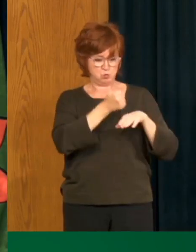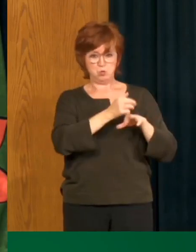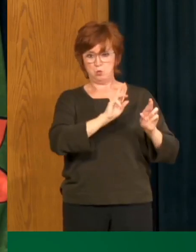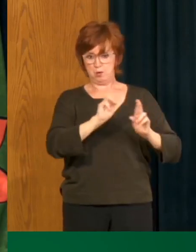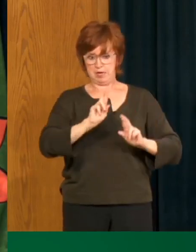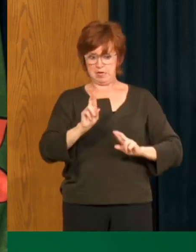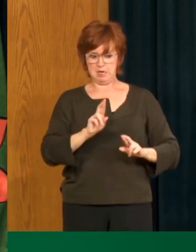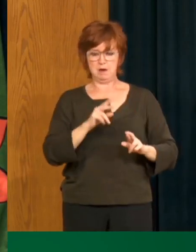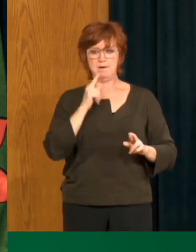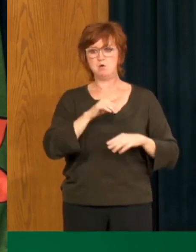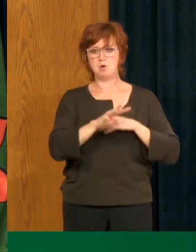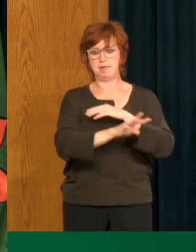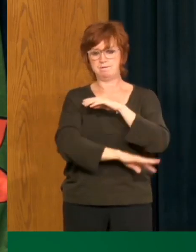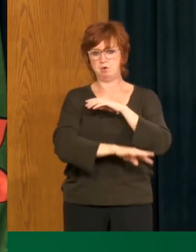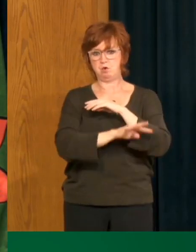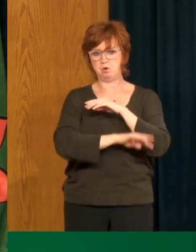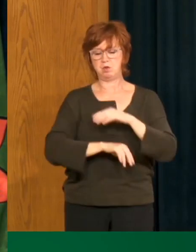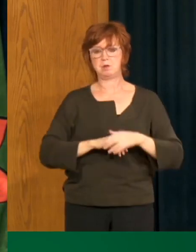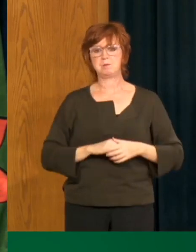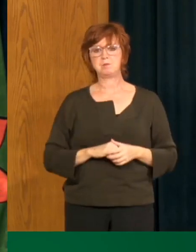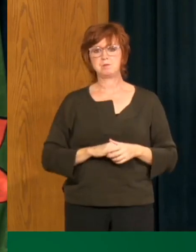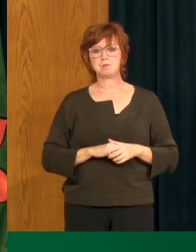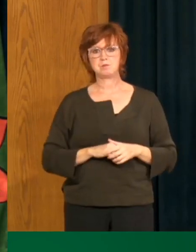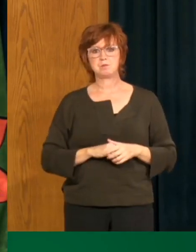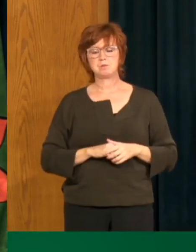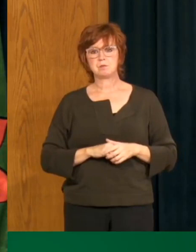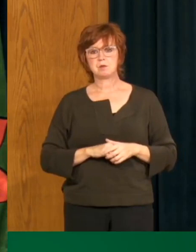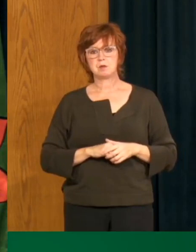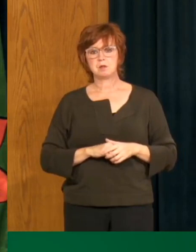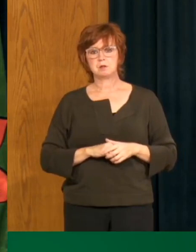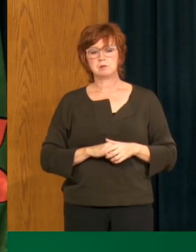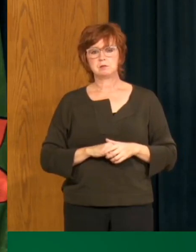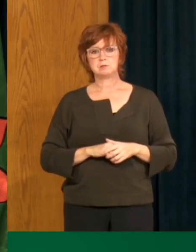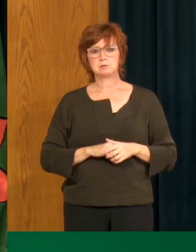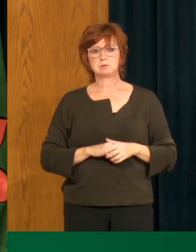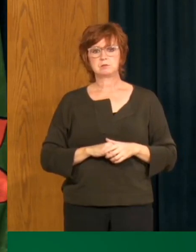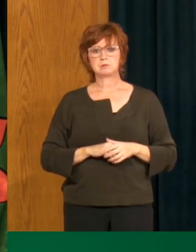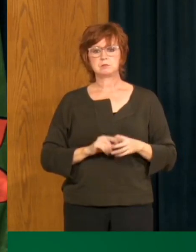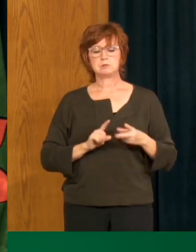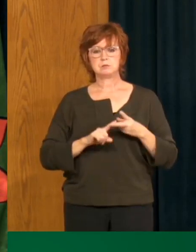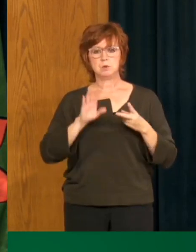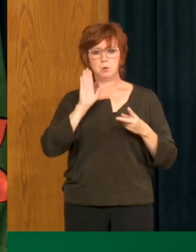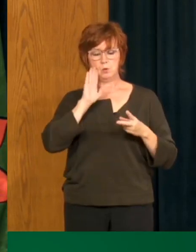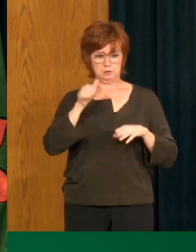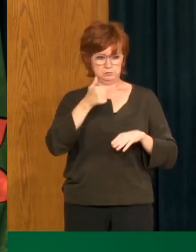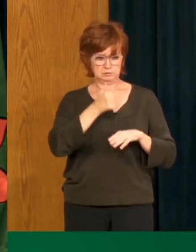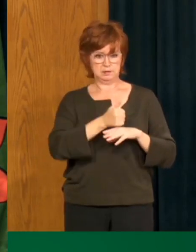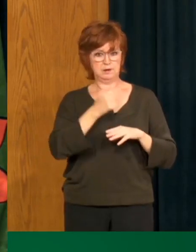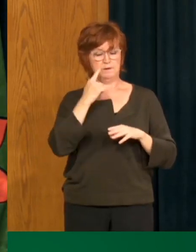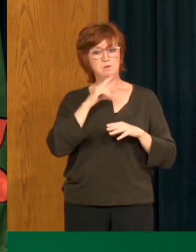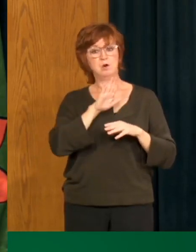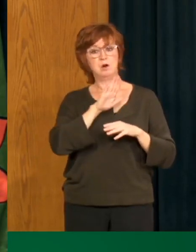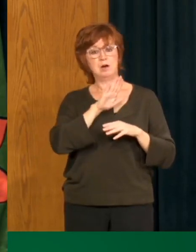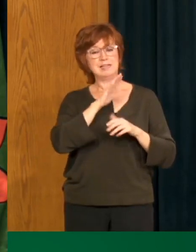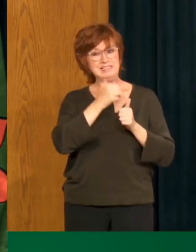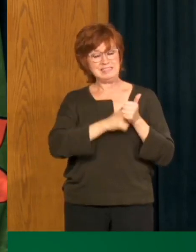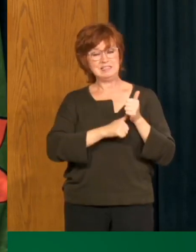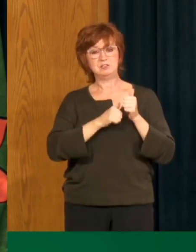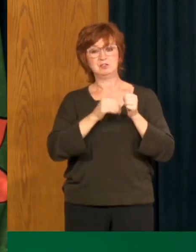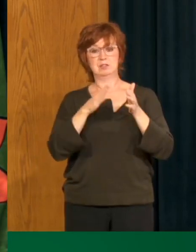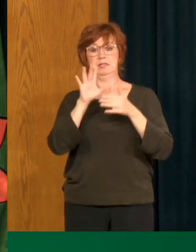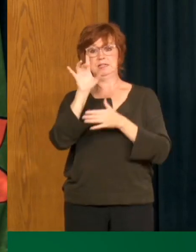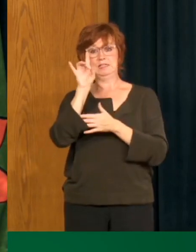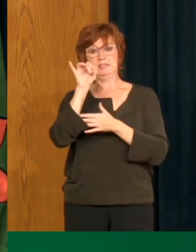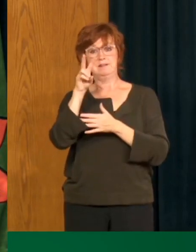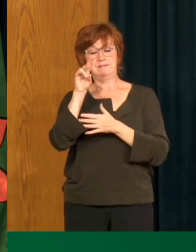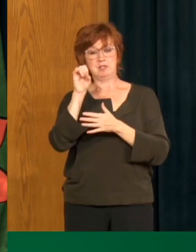together their processes and their procedures in each of their not only school divisions but in each of their facilities to